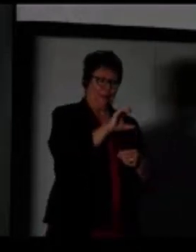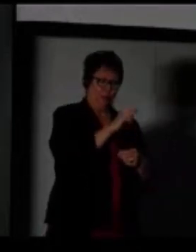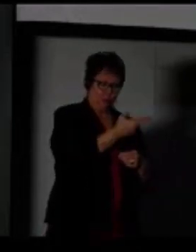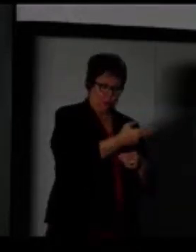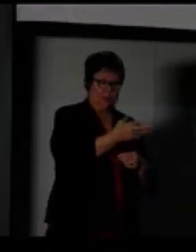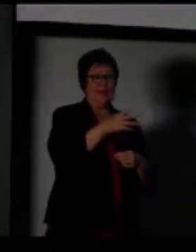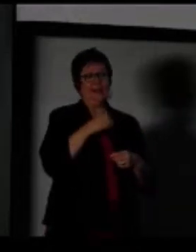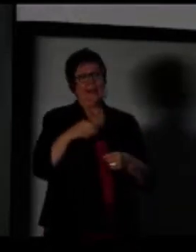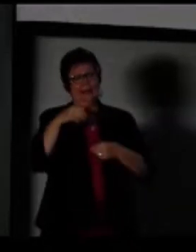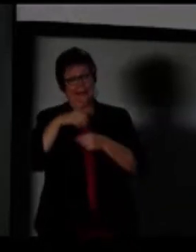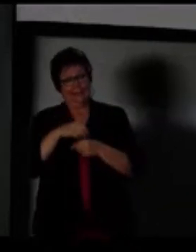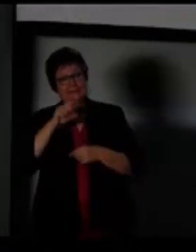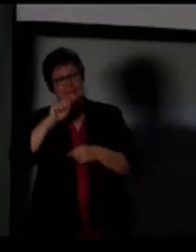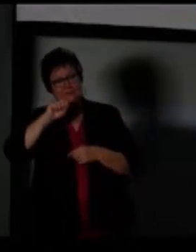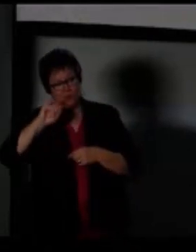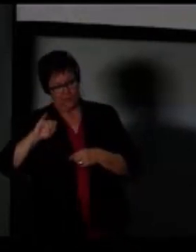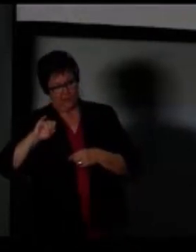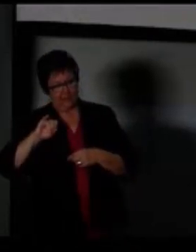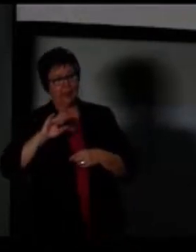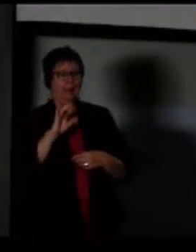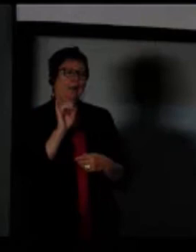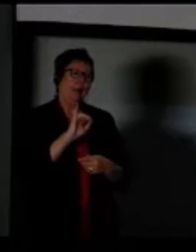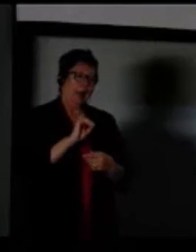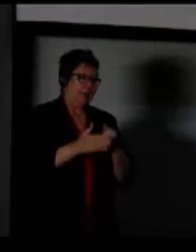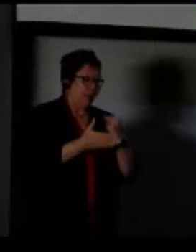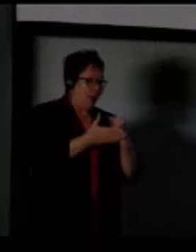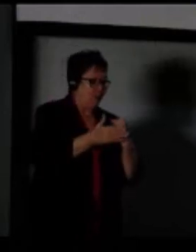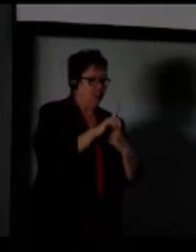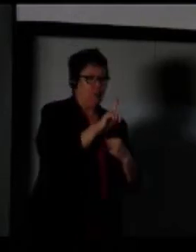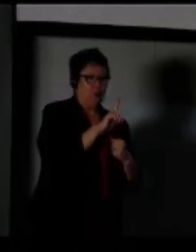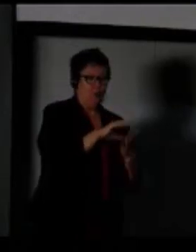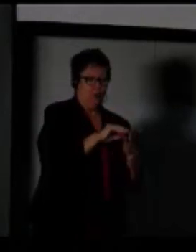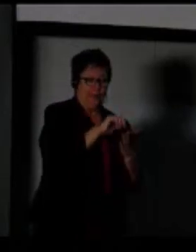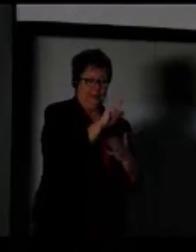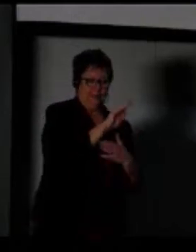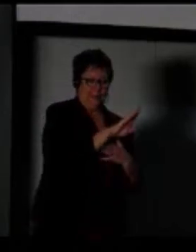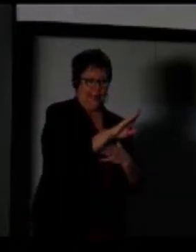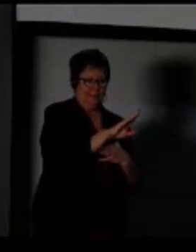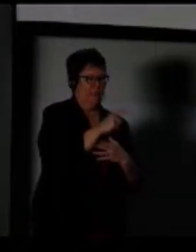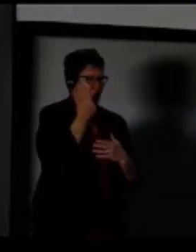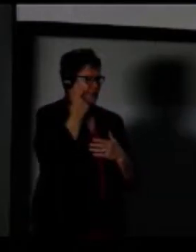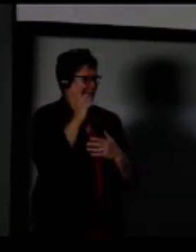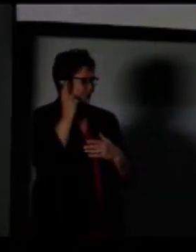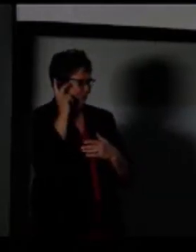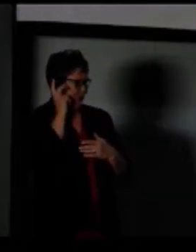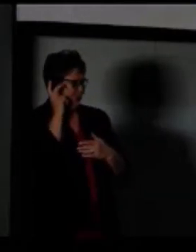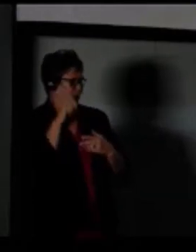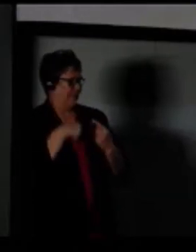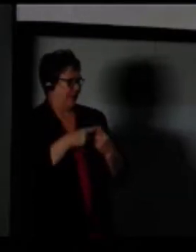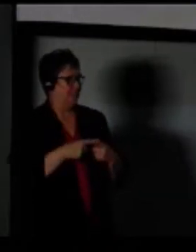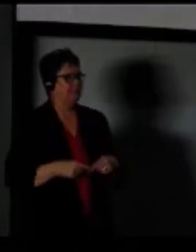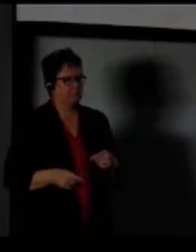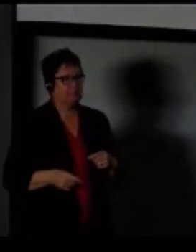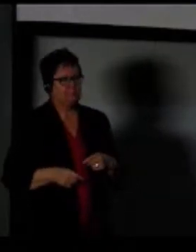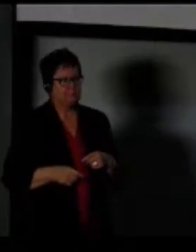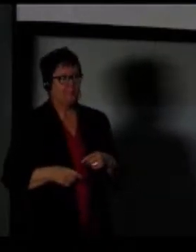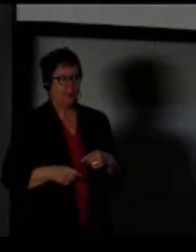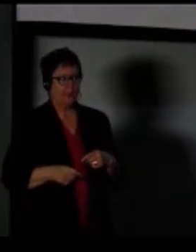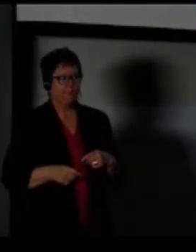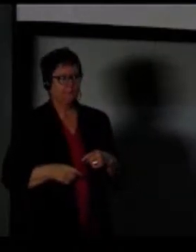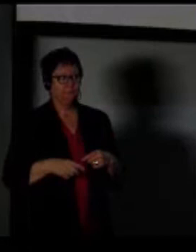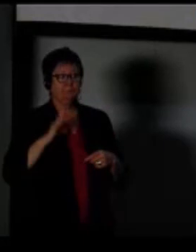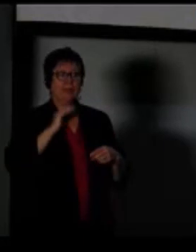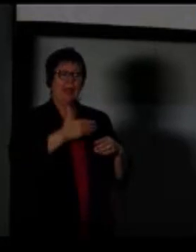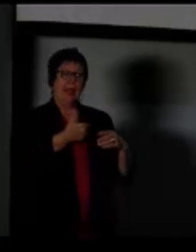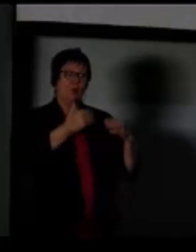also within the Smithsonian, such as the Learning Lab, which Stephanie just talked about. And our